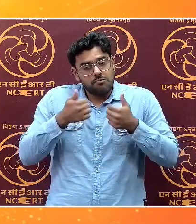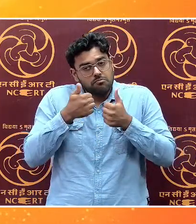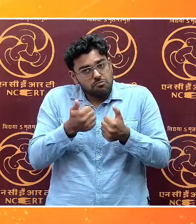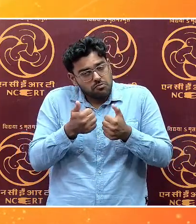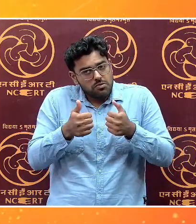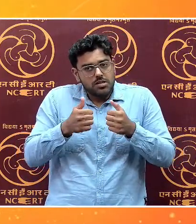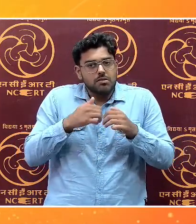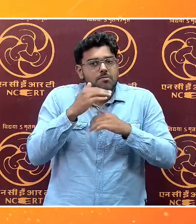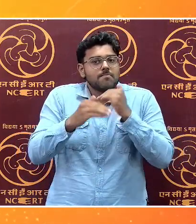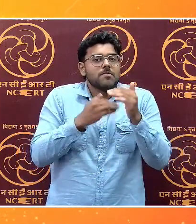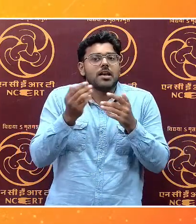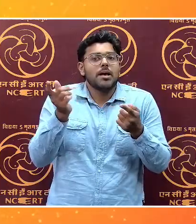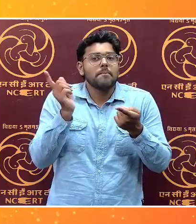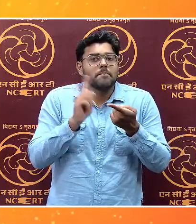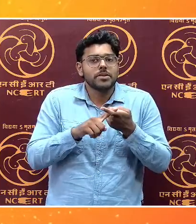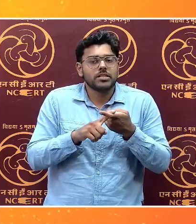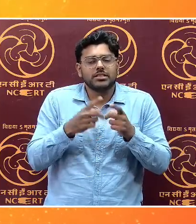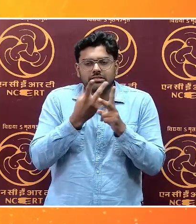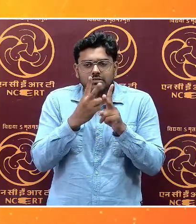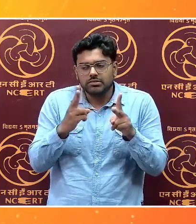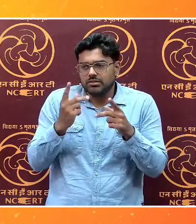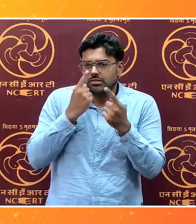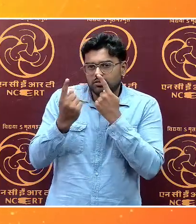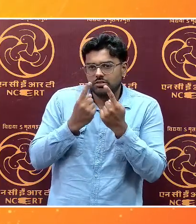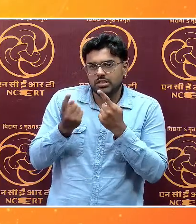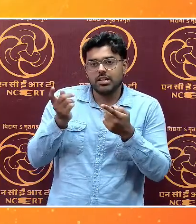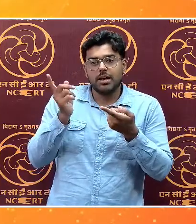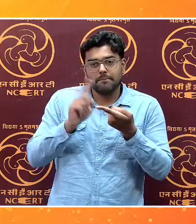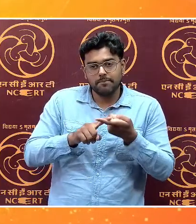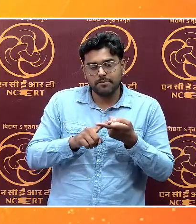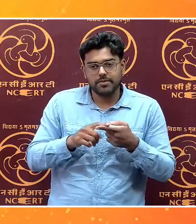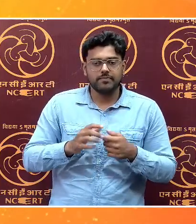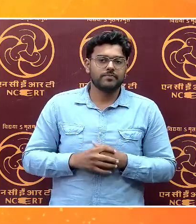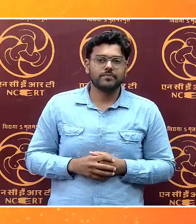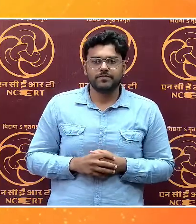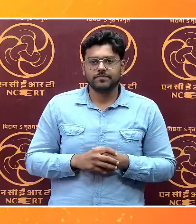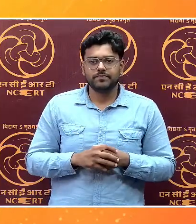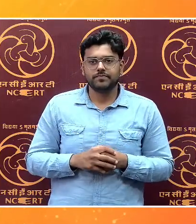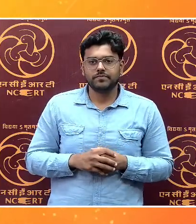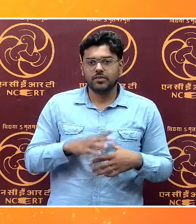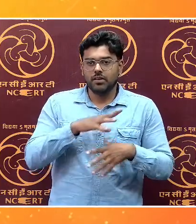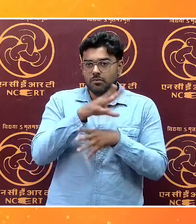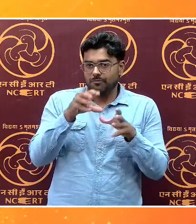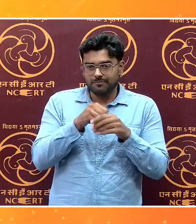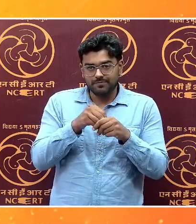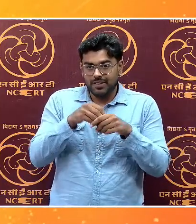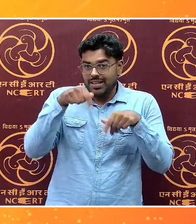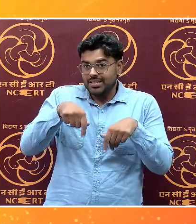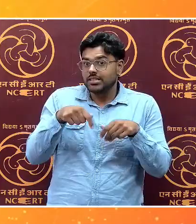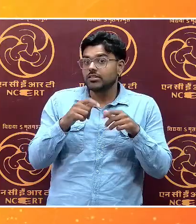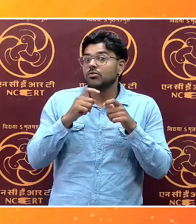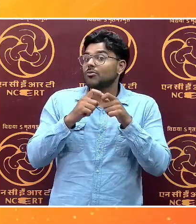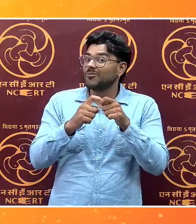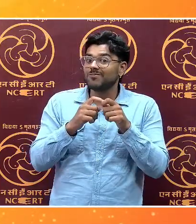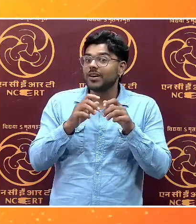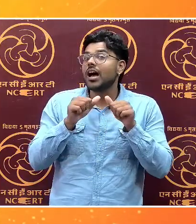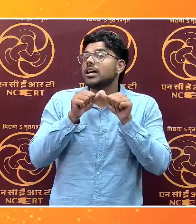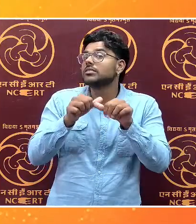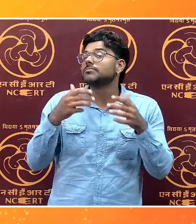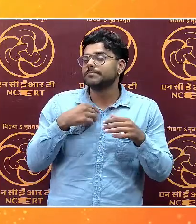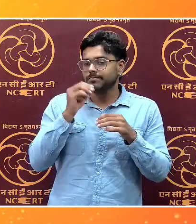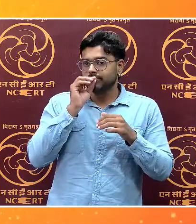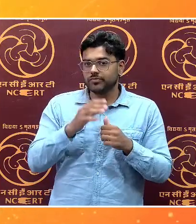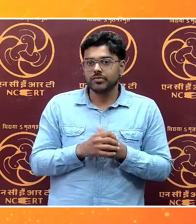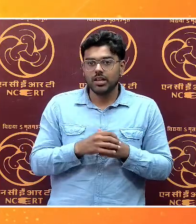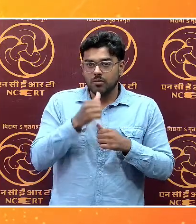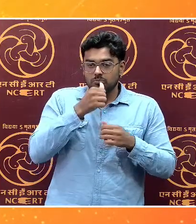with them. All this will be assessed in the field of sensitivity. And the answer of this question, dear children, is